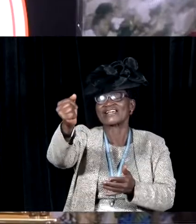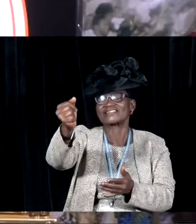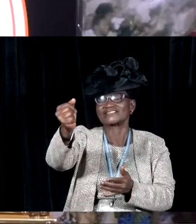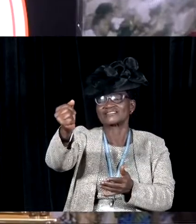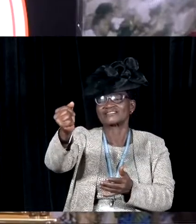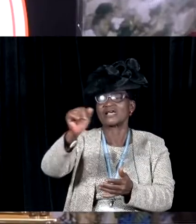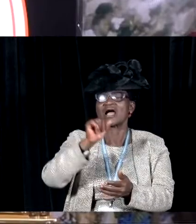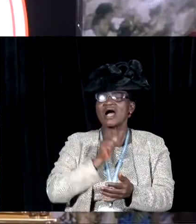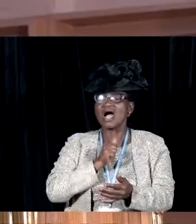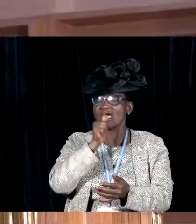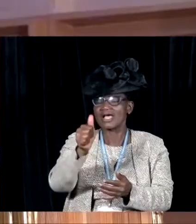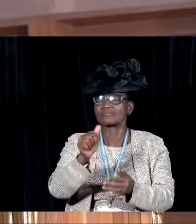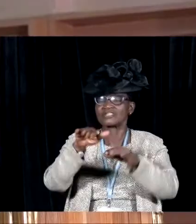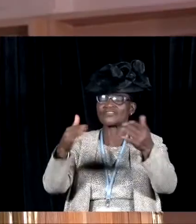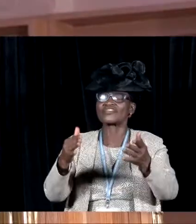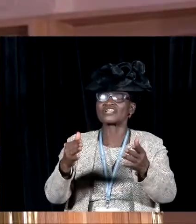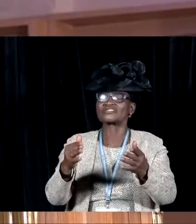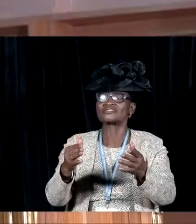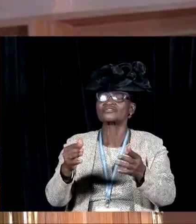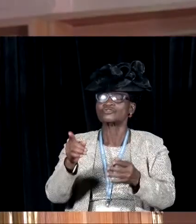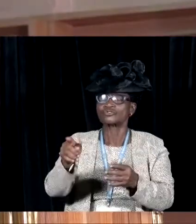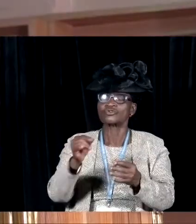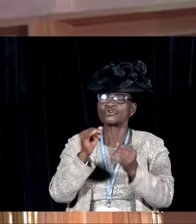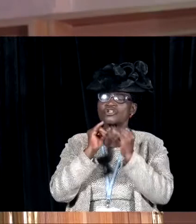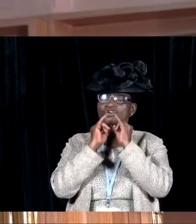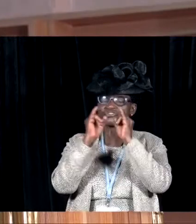Amen. I've given you an illustration before.